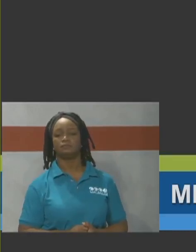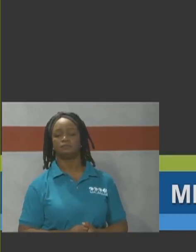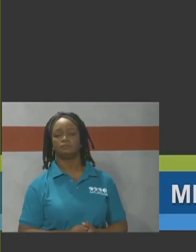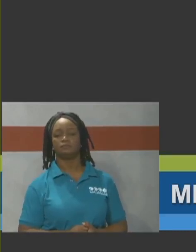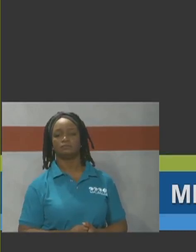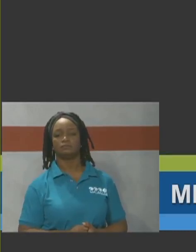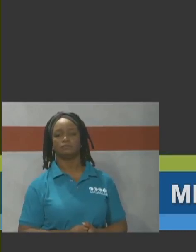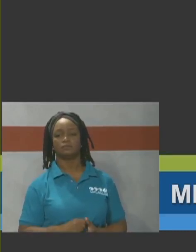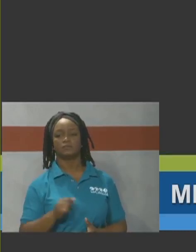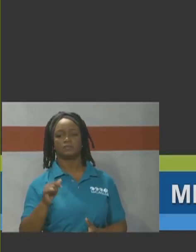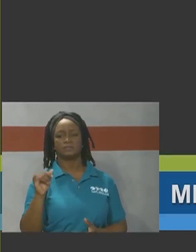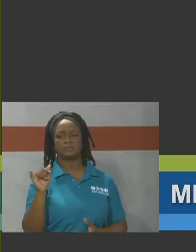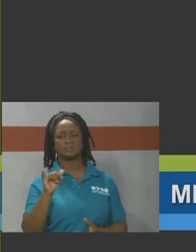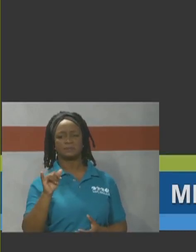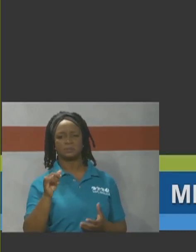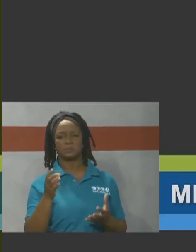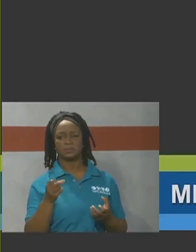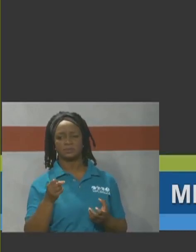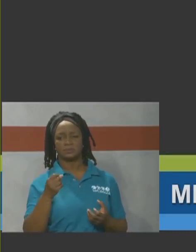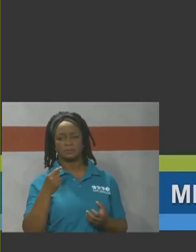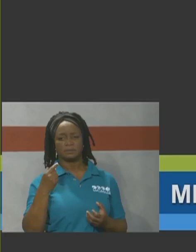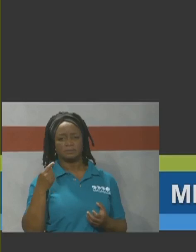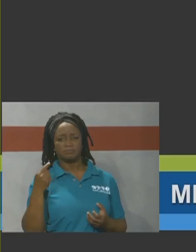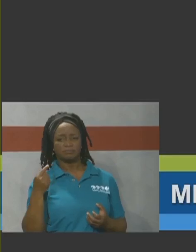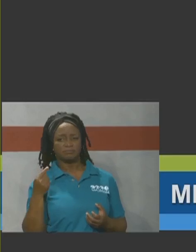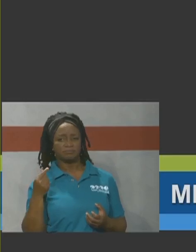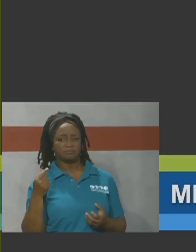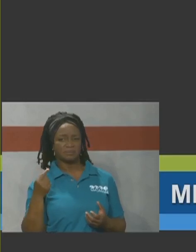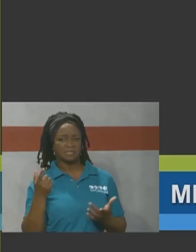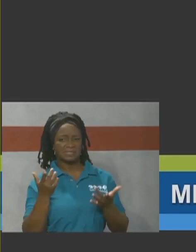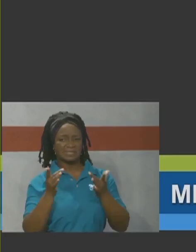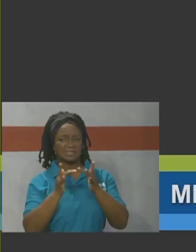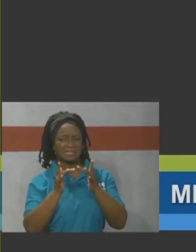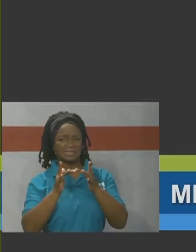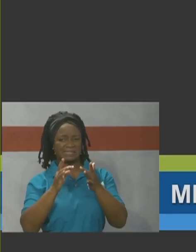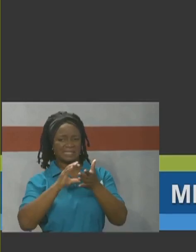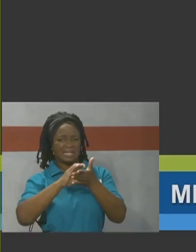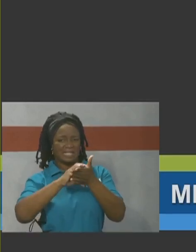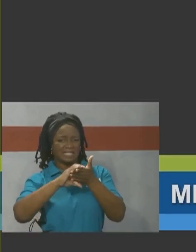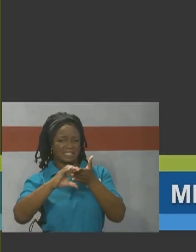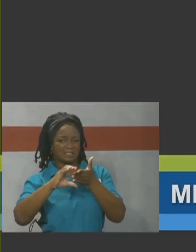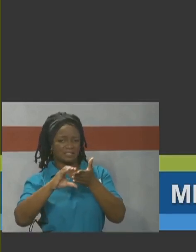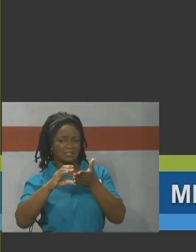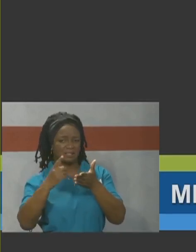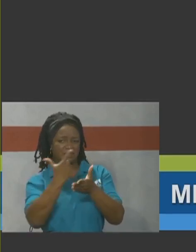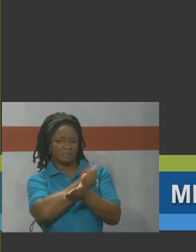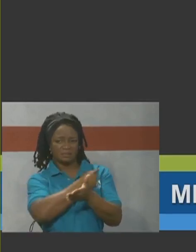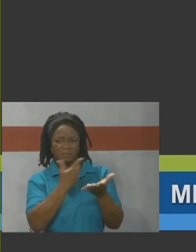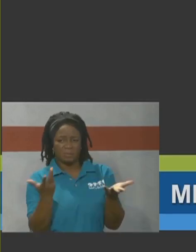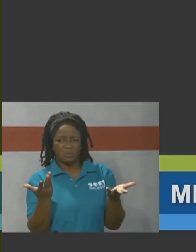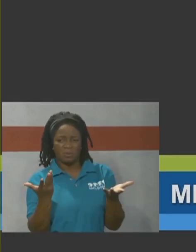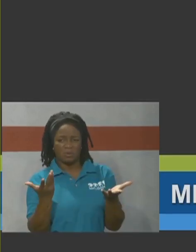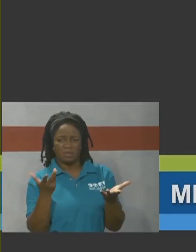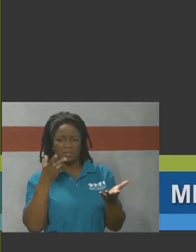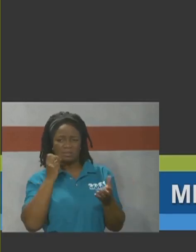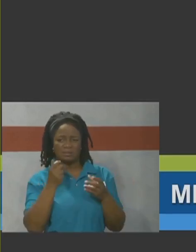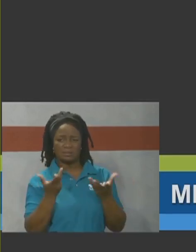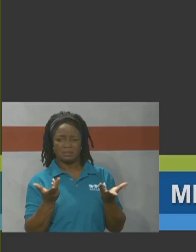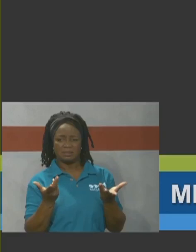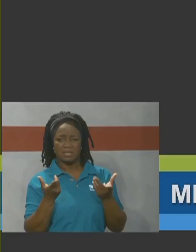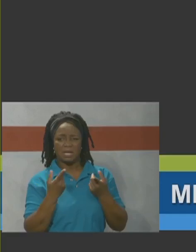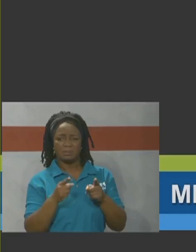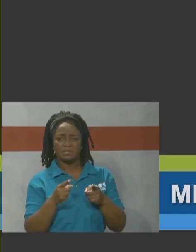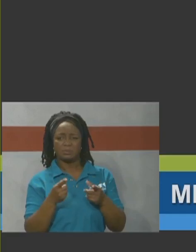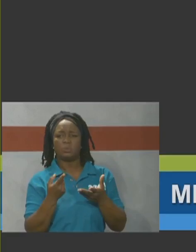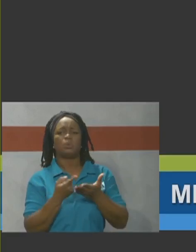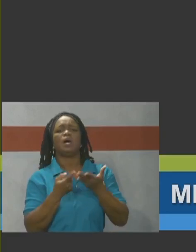the digital card vaccination implementation. We haven't heard anything on that for a while, and we're kind of curious as to if